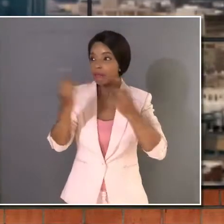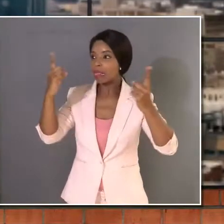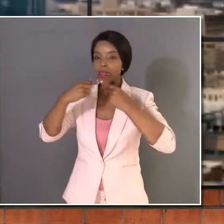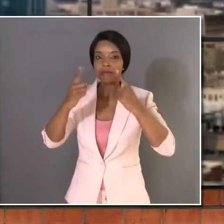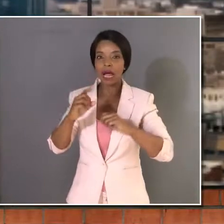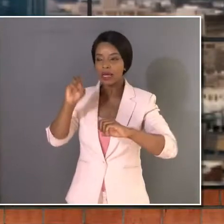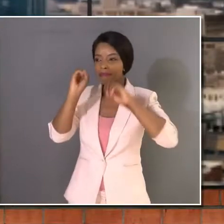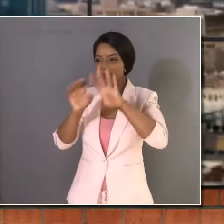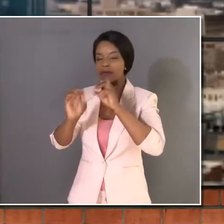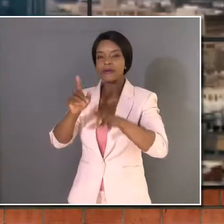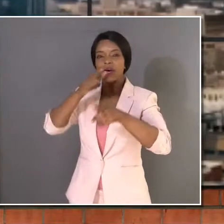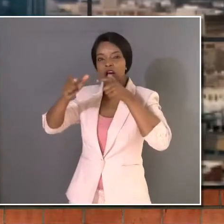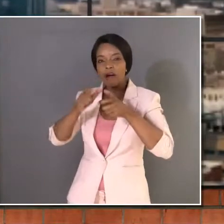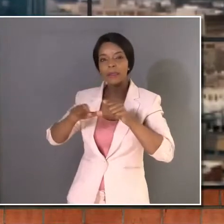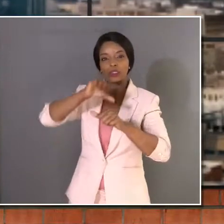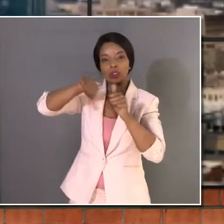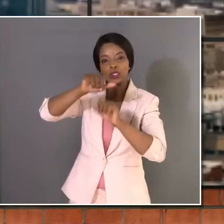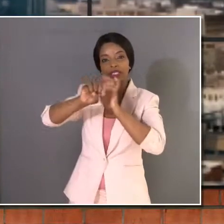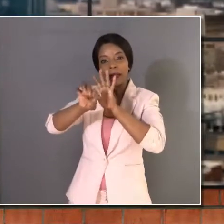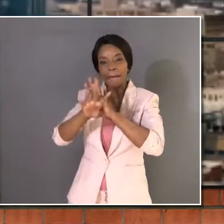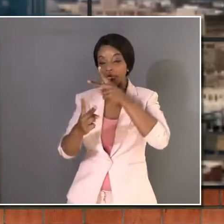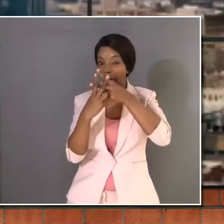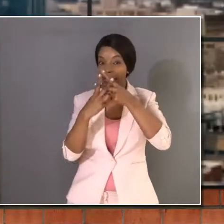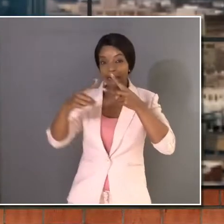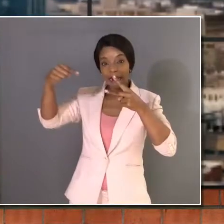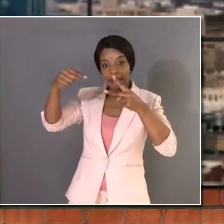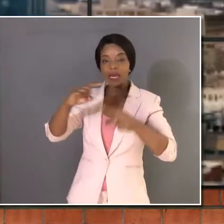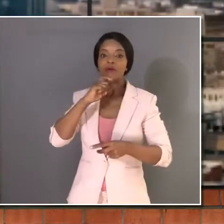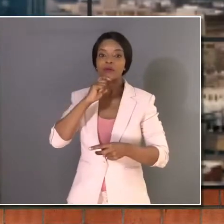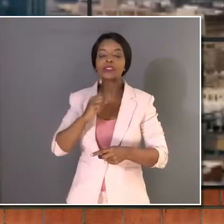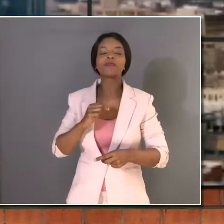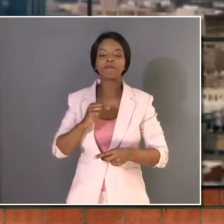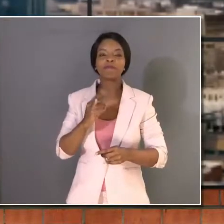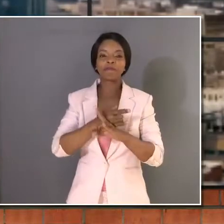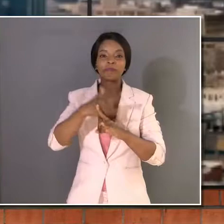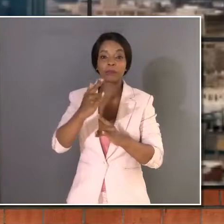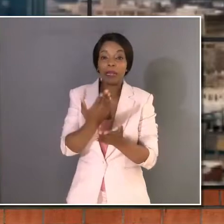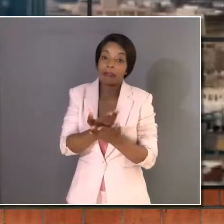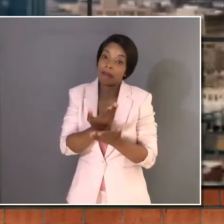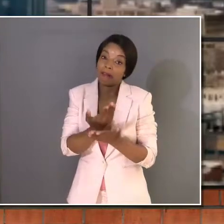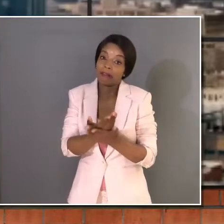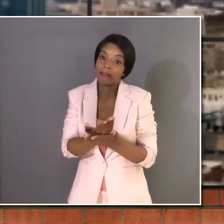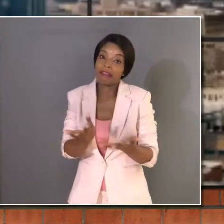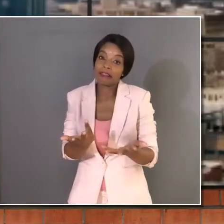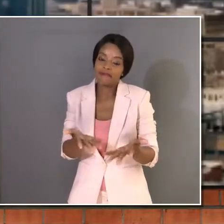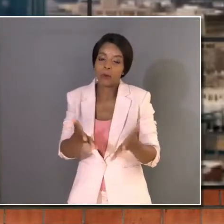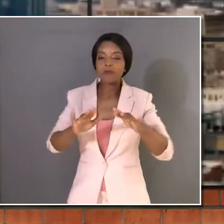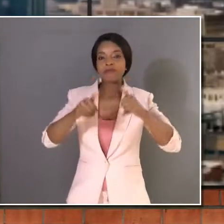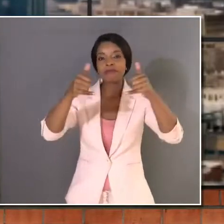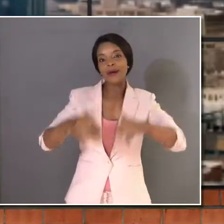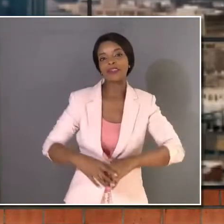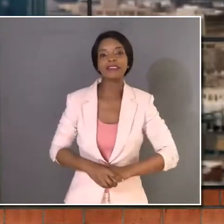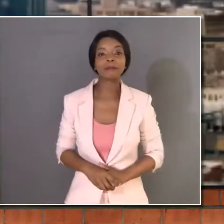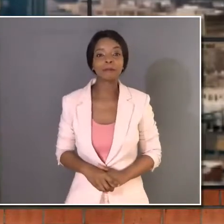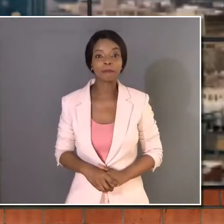the wonderful work of the SAB Foundation and the Social Innovation and Disability Empowerment Awards. The